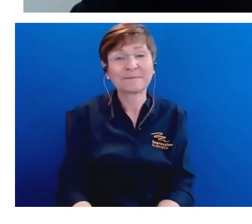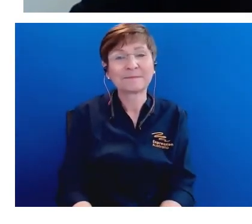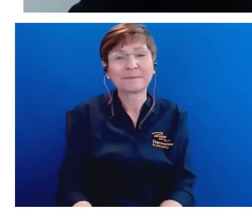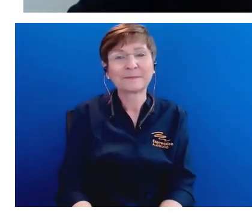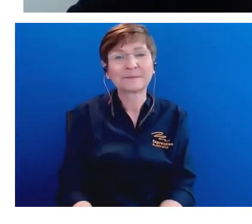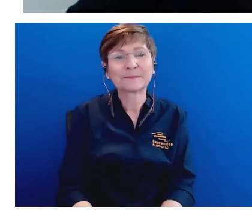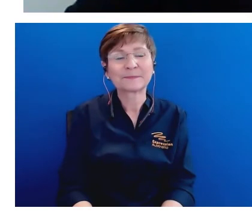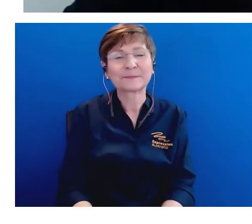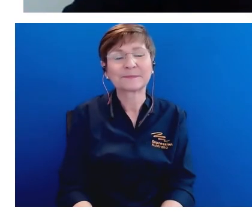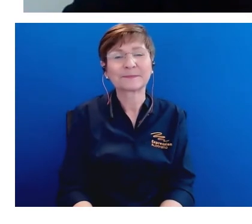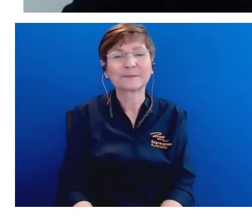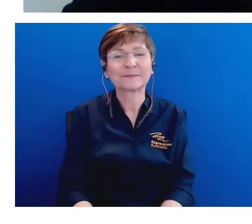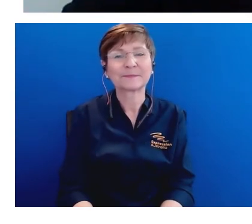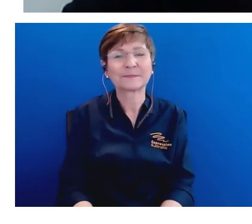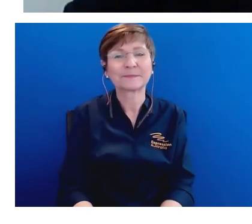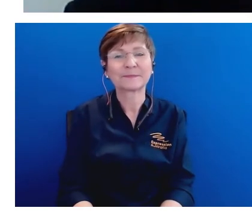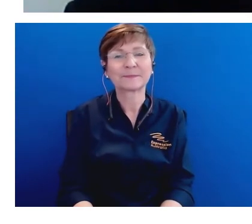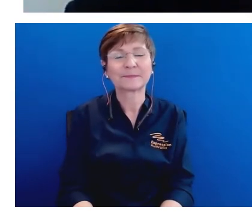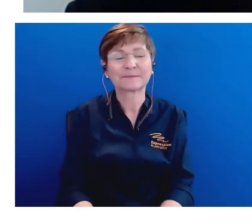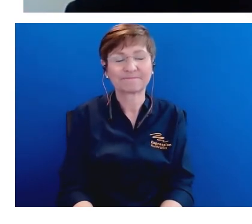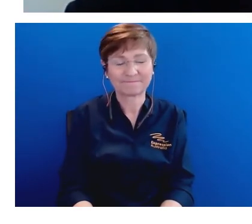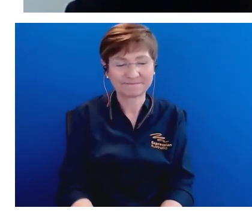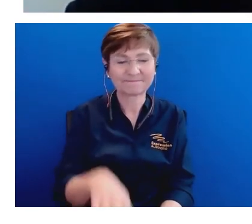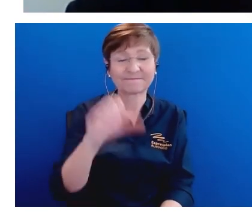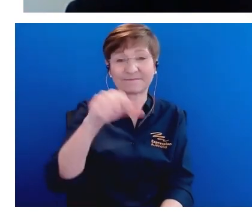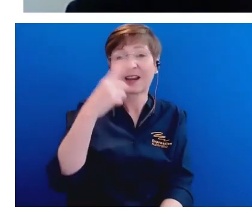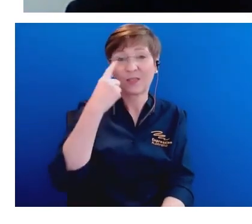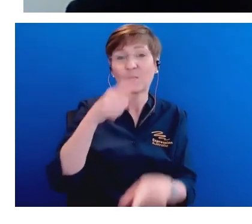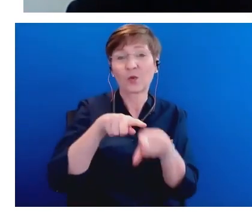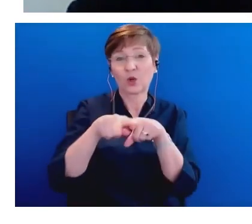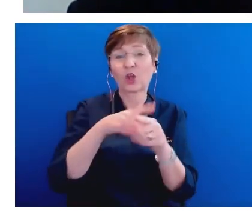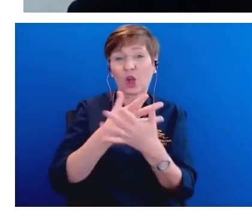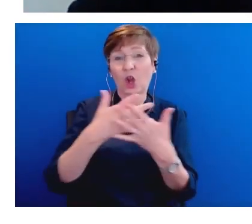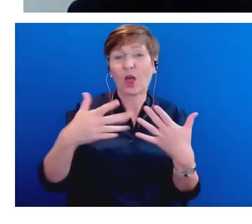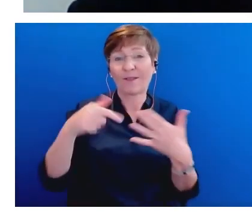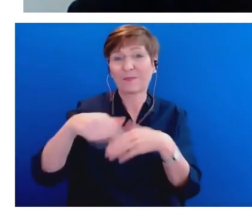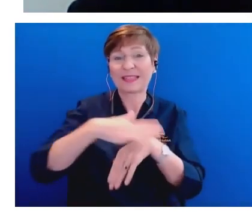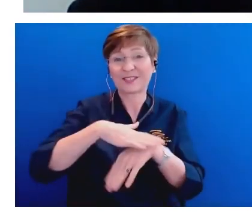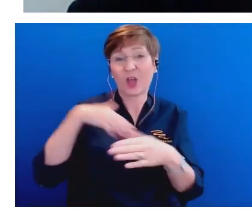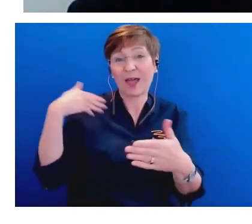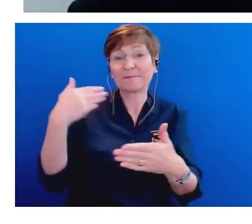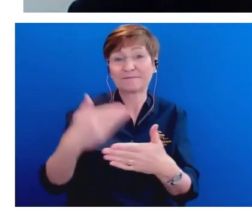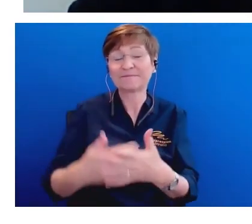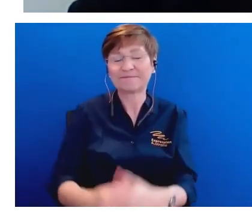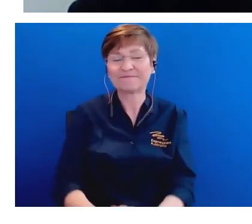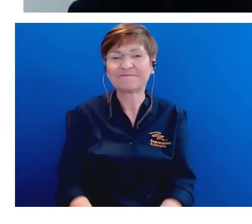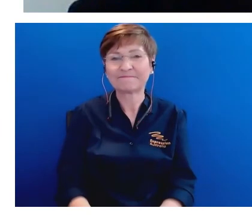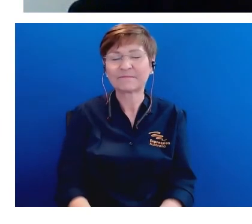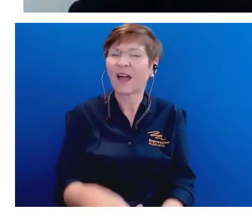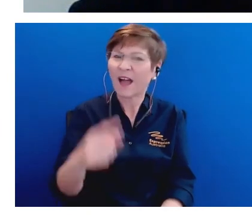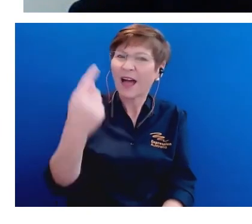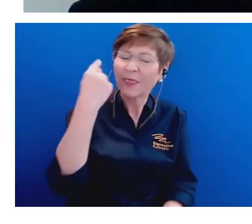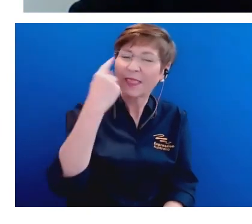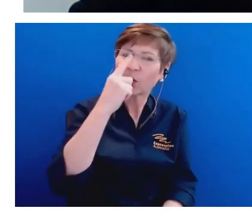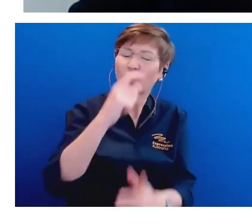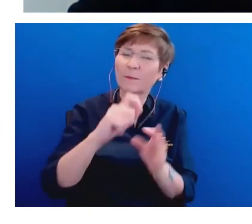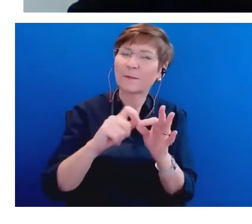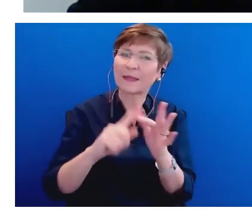Yeah, I think we will learn a lot from this as well. Right, and there could be some real positives too in terms of